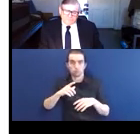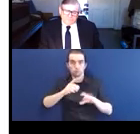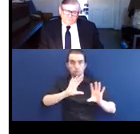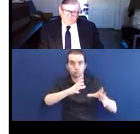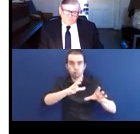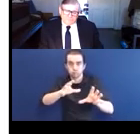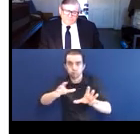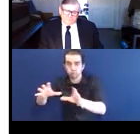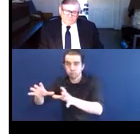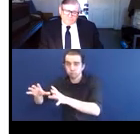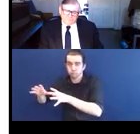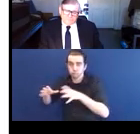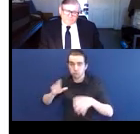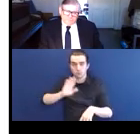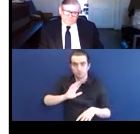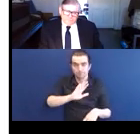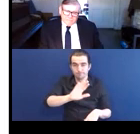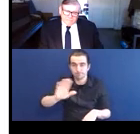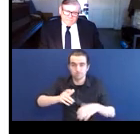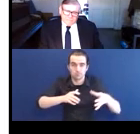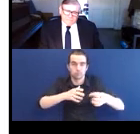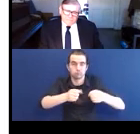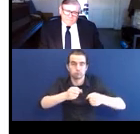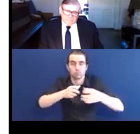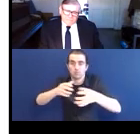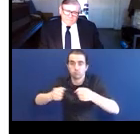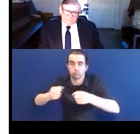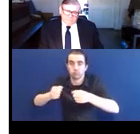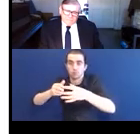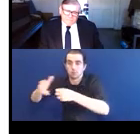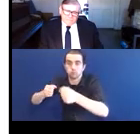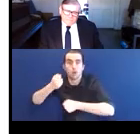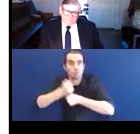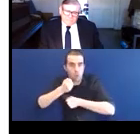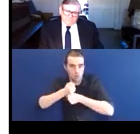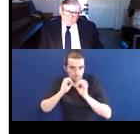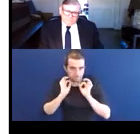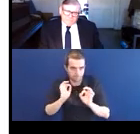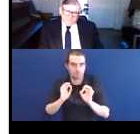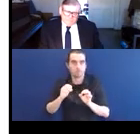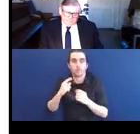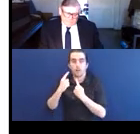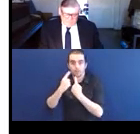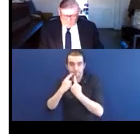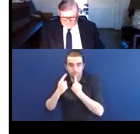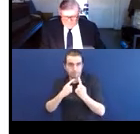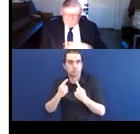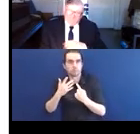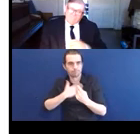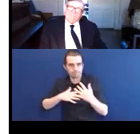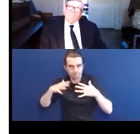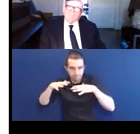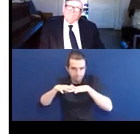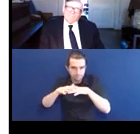the employers on how to make an inclusive workplace. And we are training people with disabilities to develop